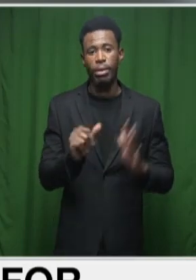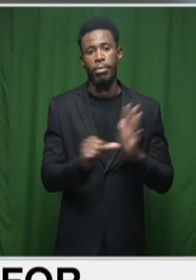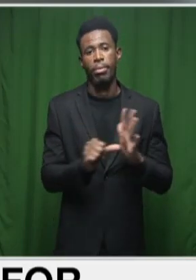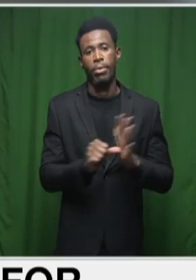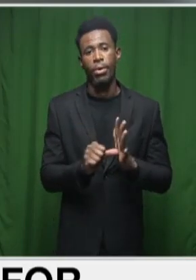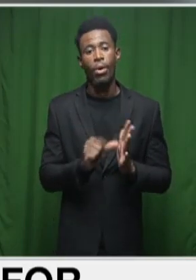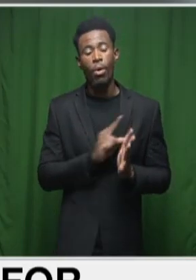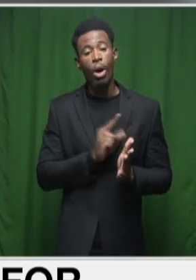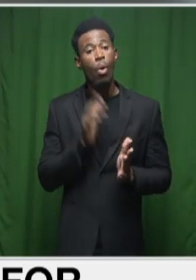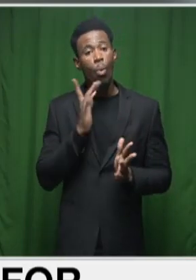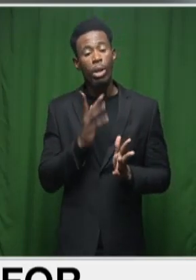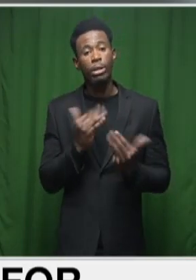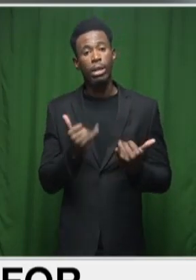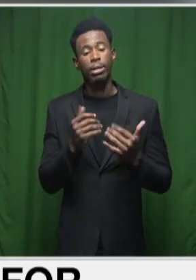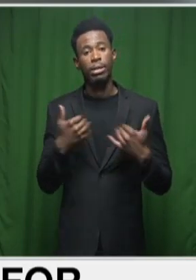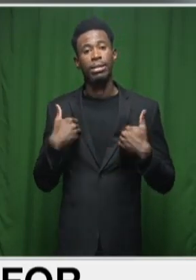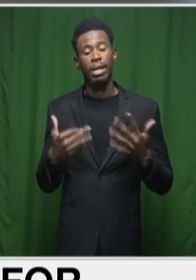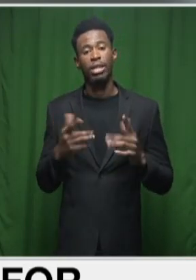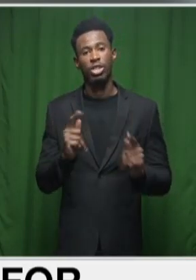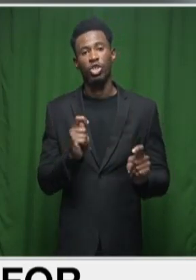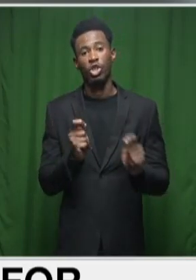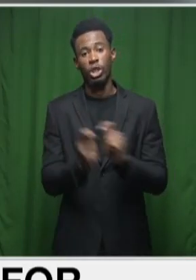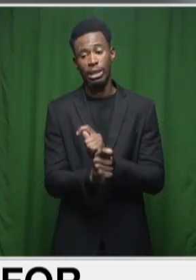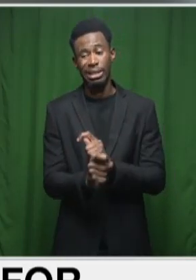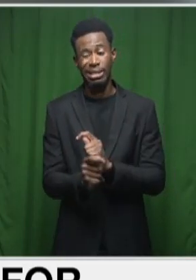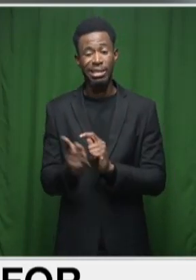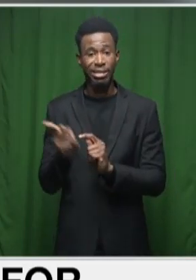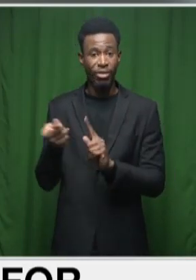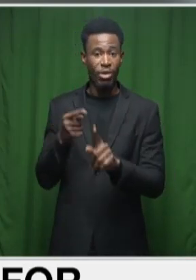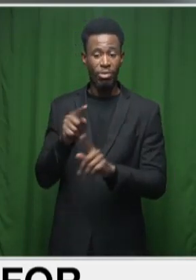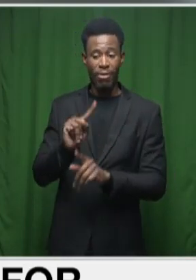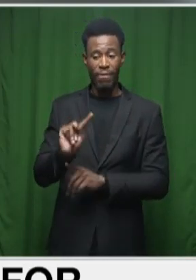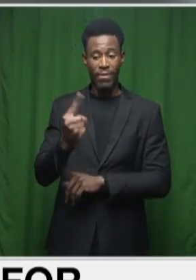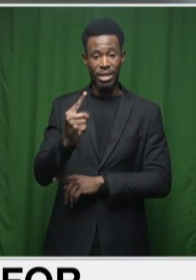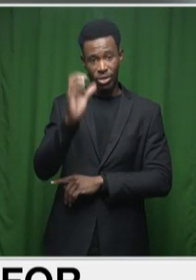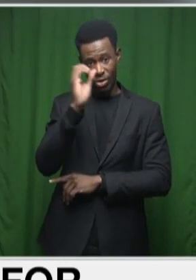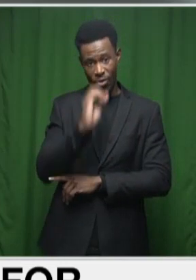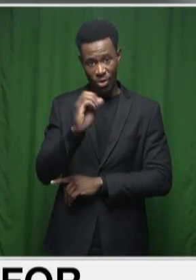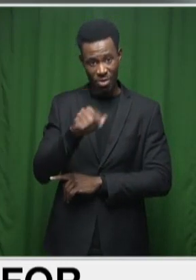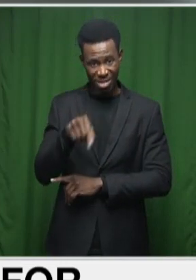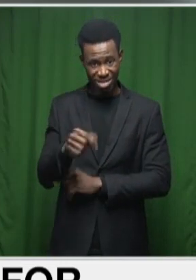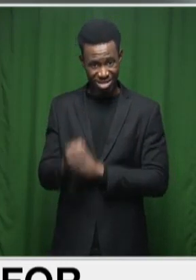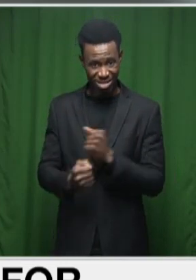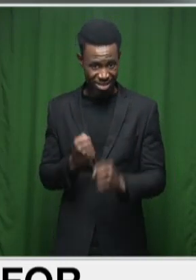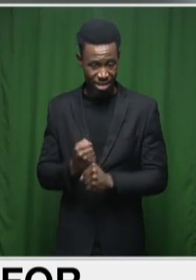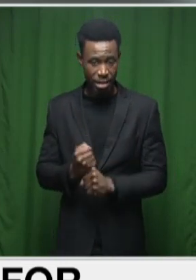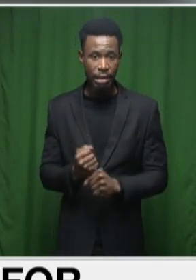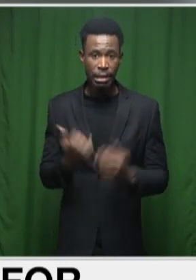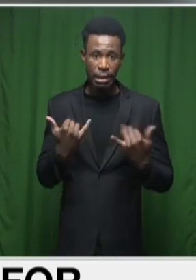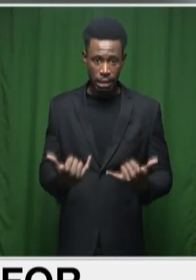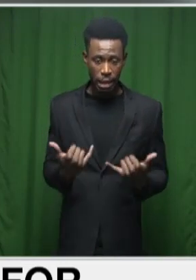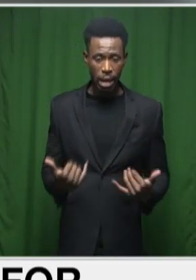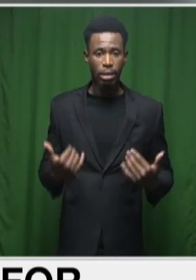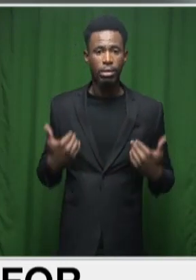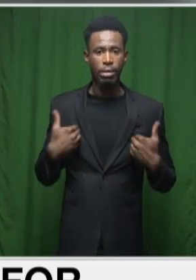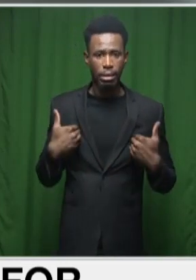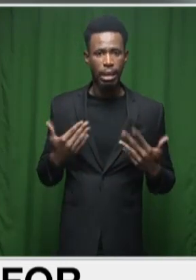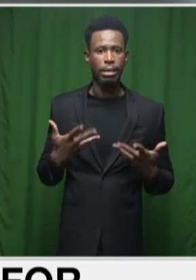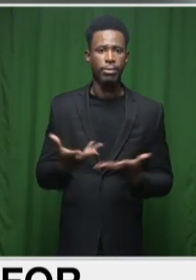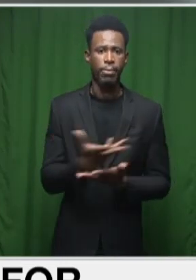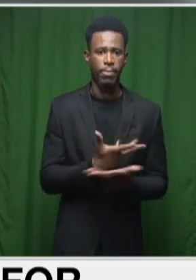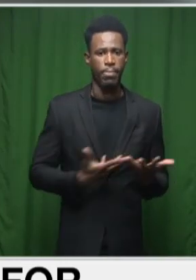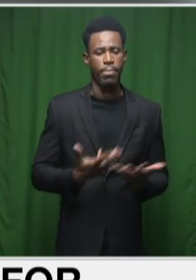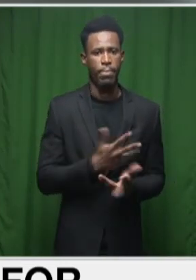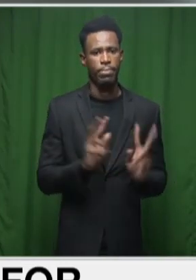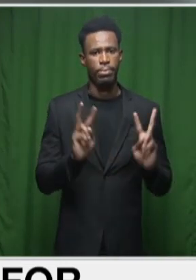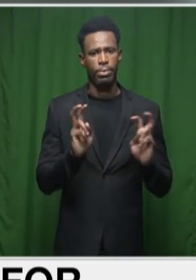transition period that starts from the 1st of October this year. So it's very important to start engaging on some of these, CBAM issues in